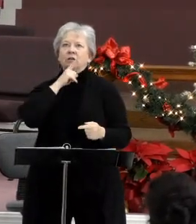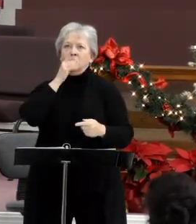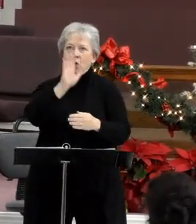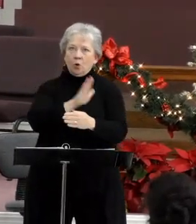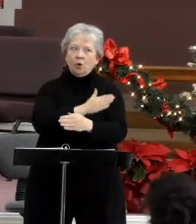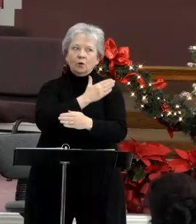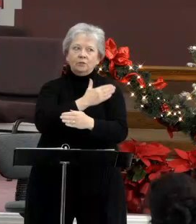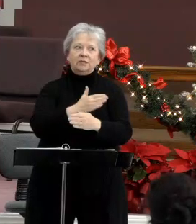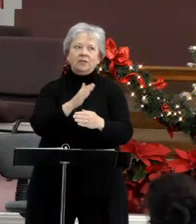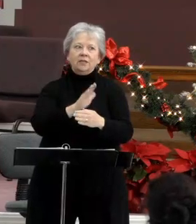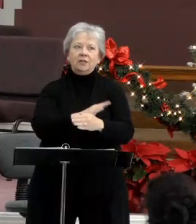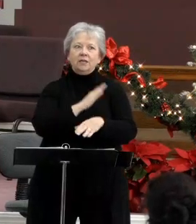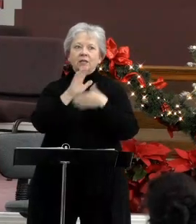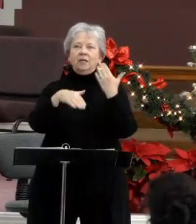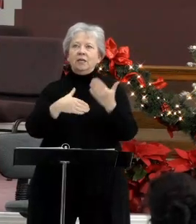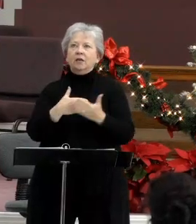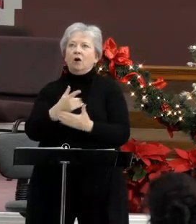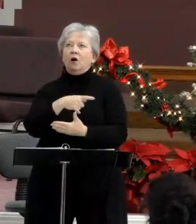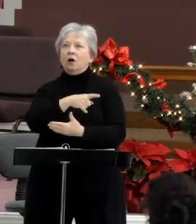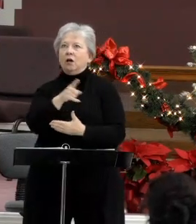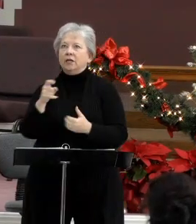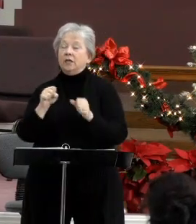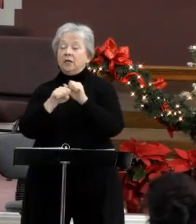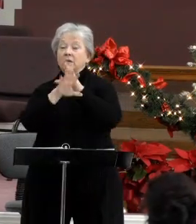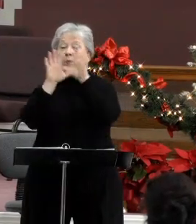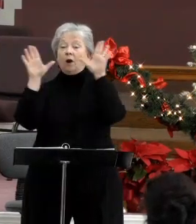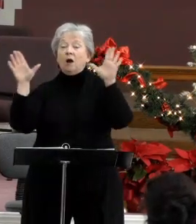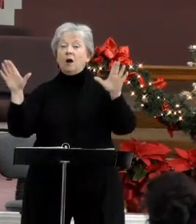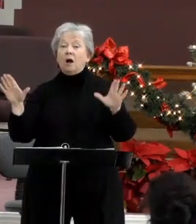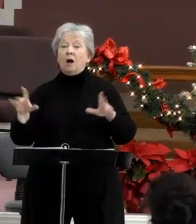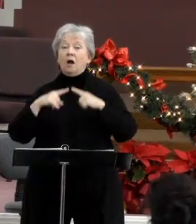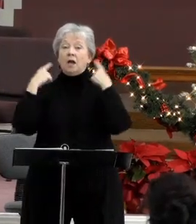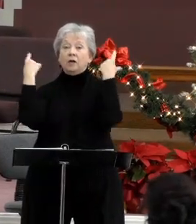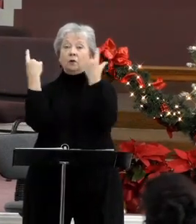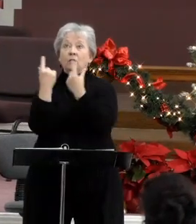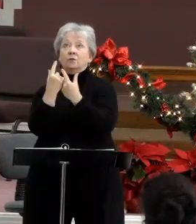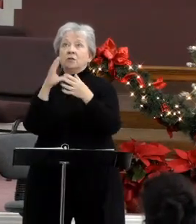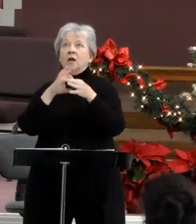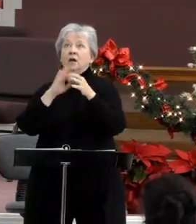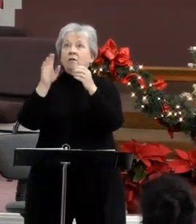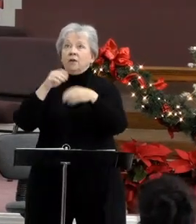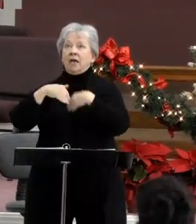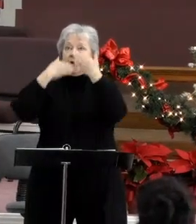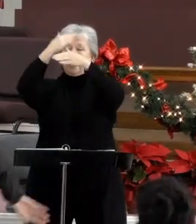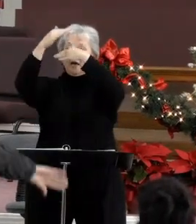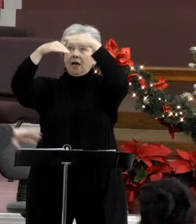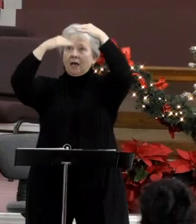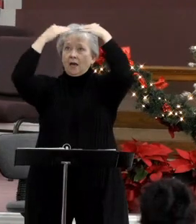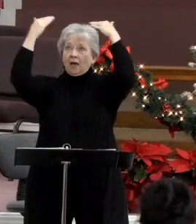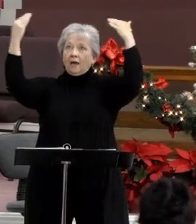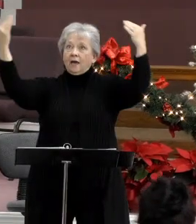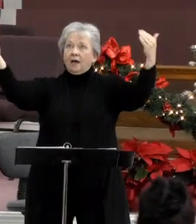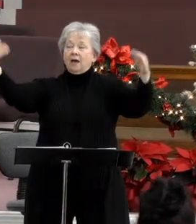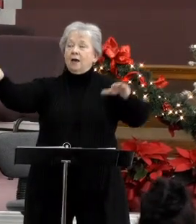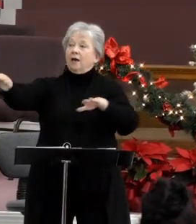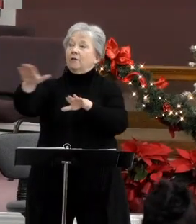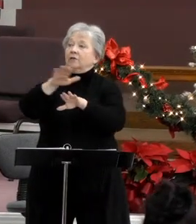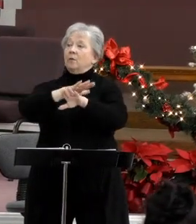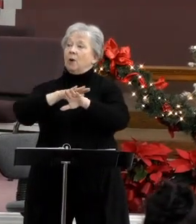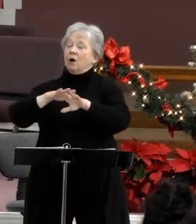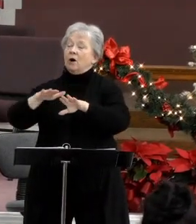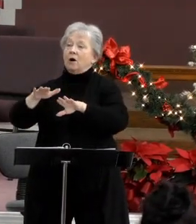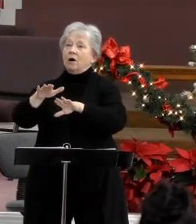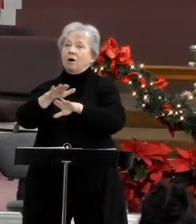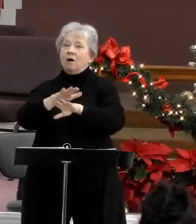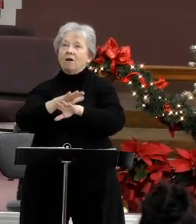exultation. Oh, sing, all ye bright hosts of heaven